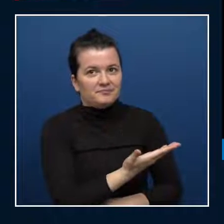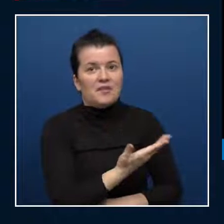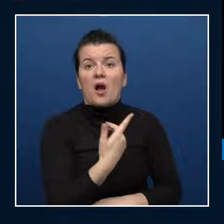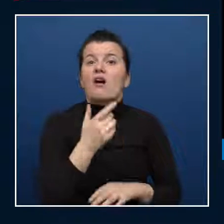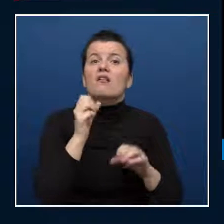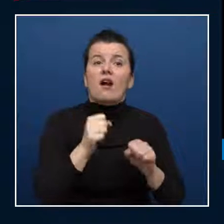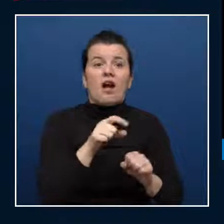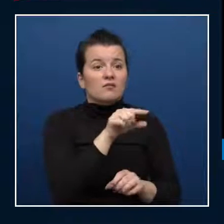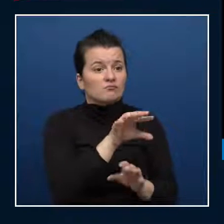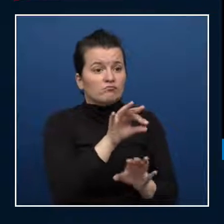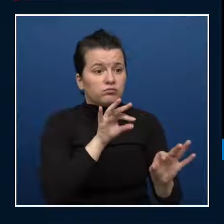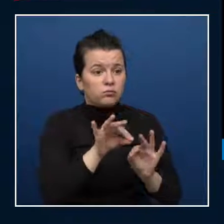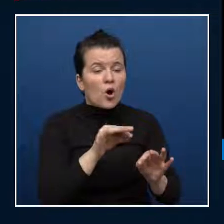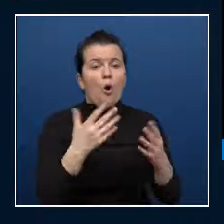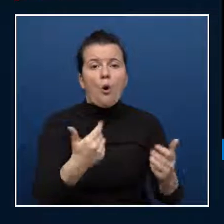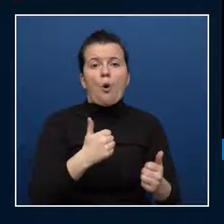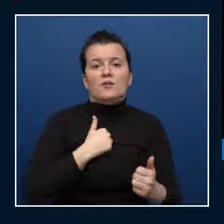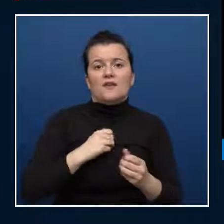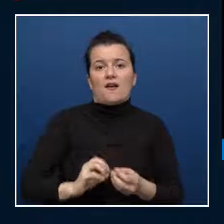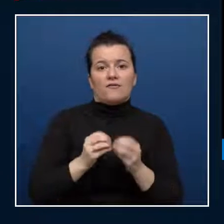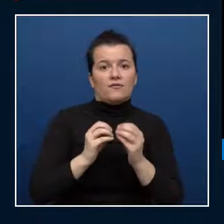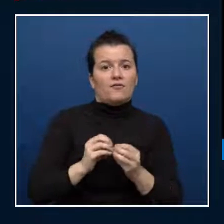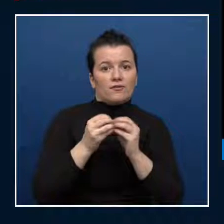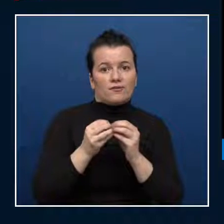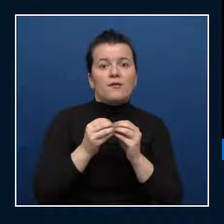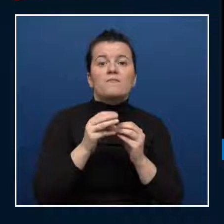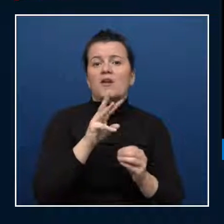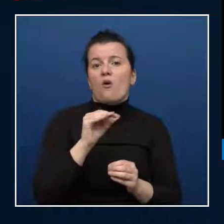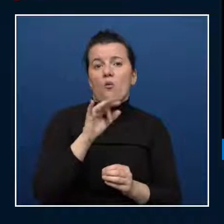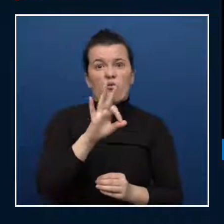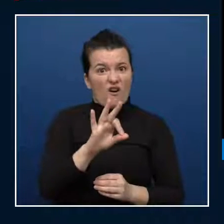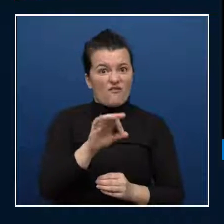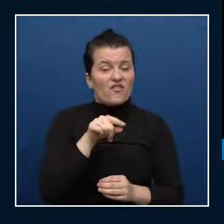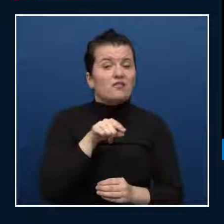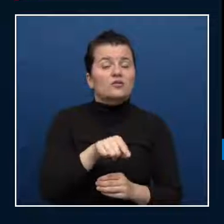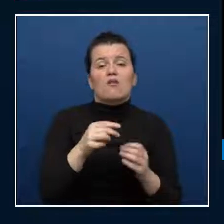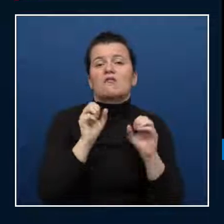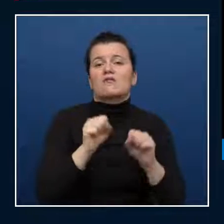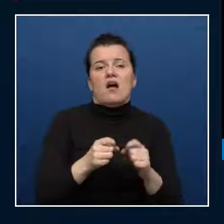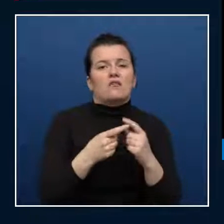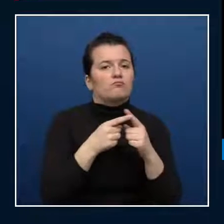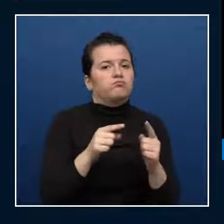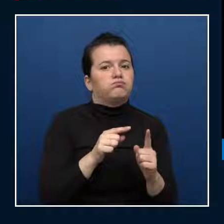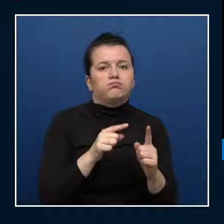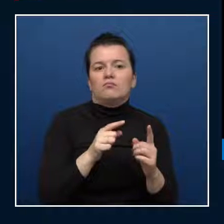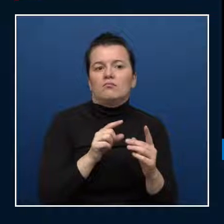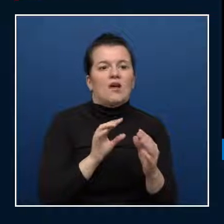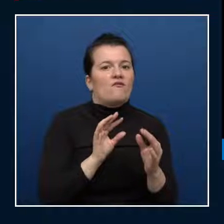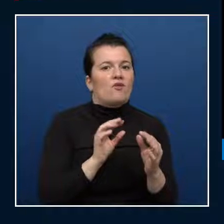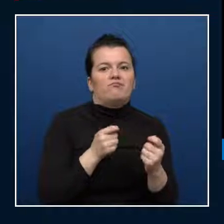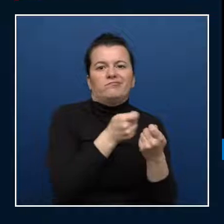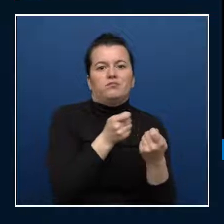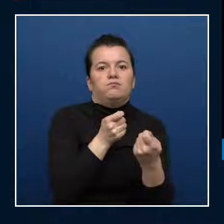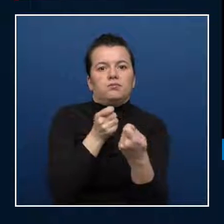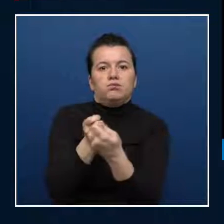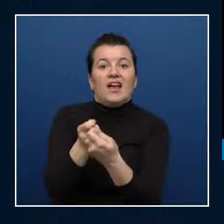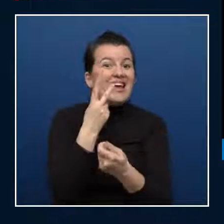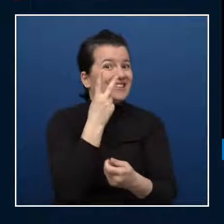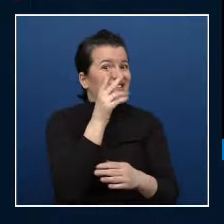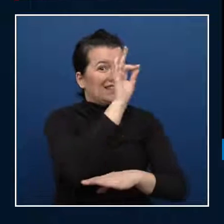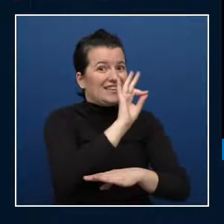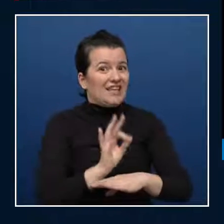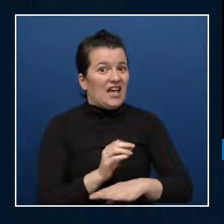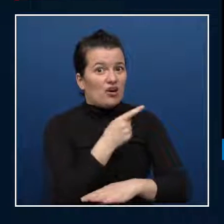global resource, it can actually be applied to multiple examples. So here in this diagram, you'll see that we've got a WAF in front of our